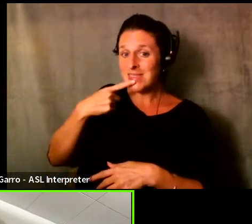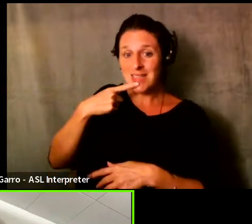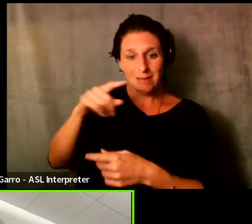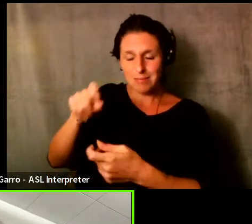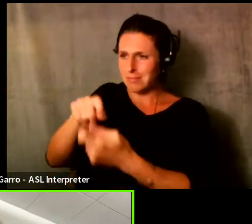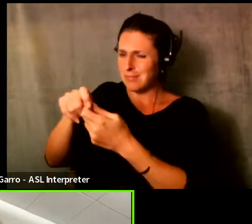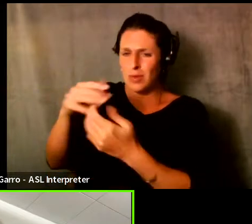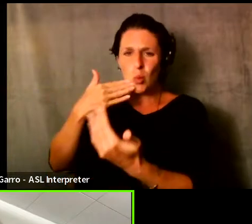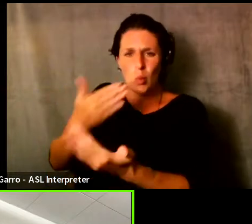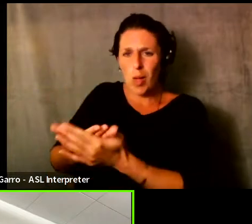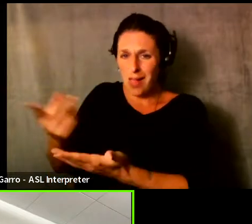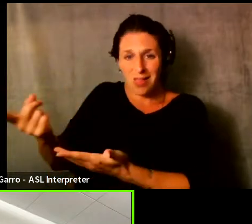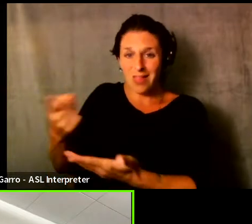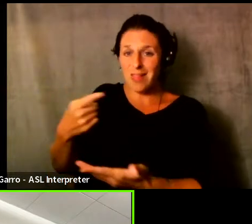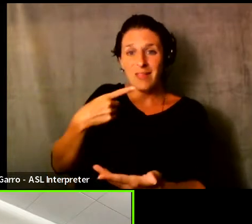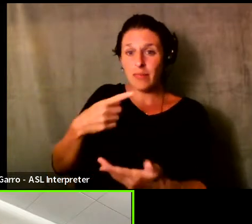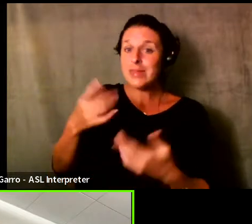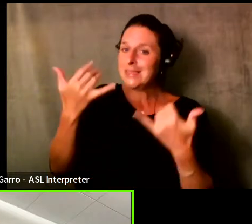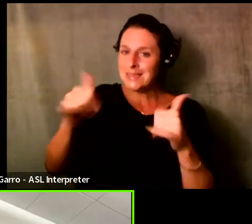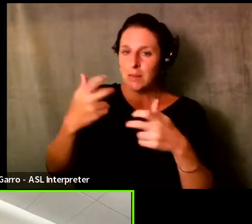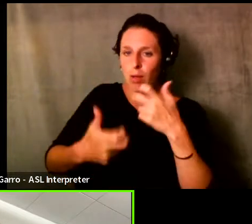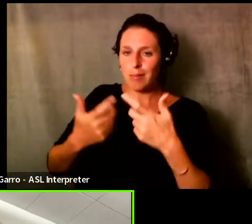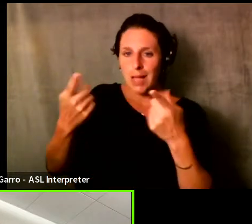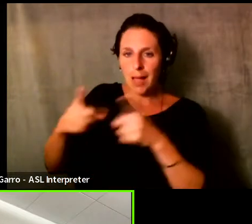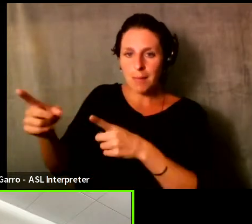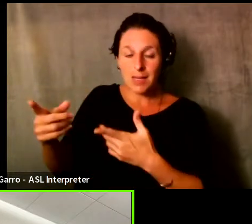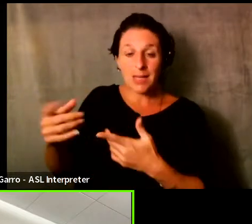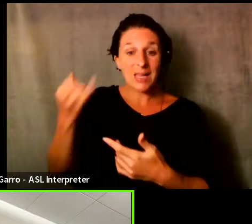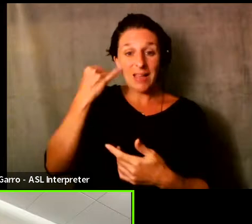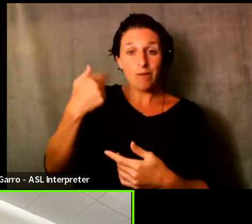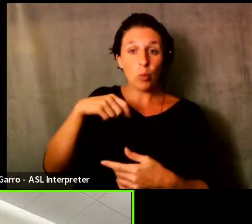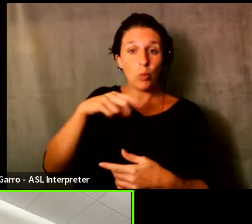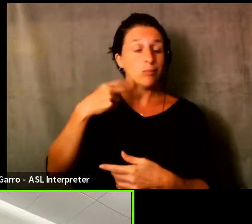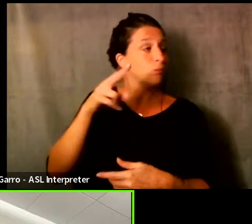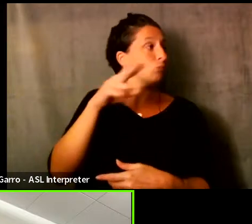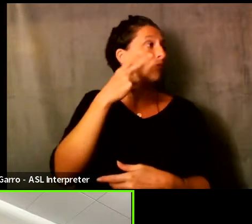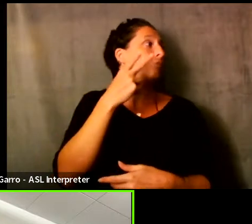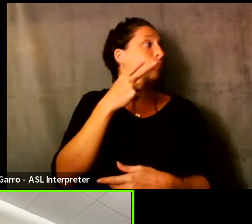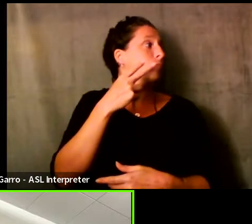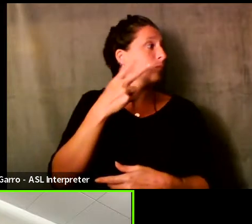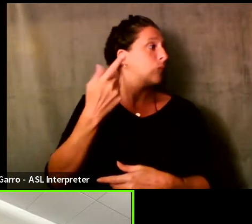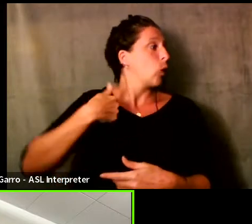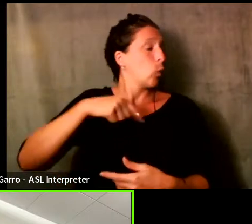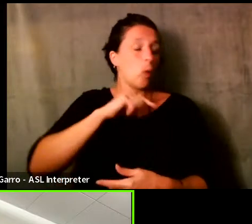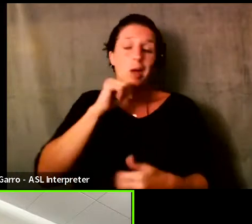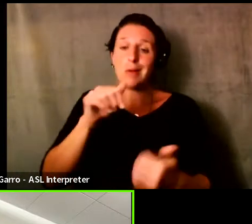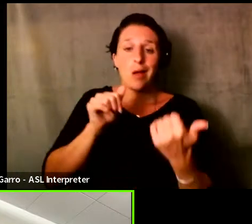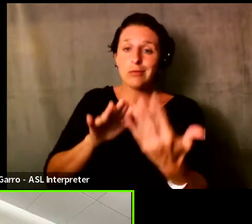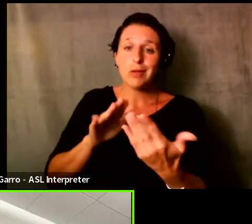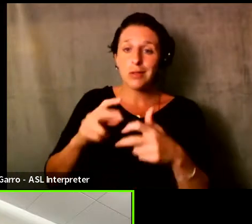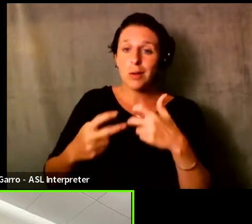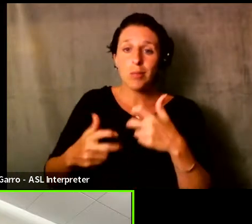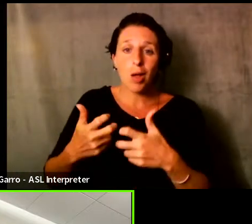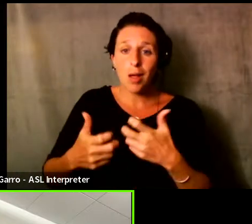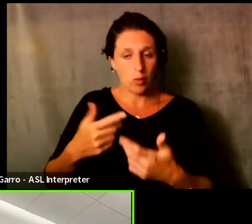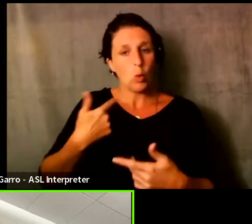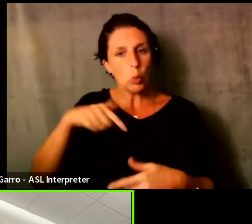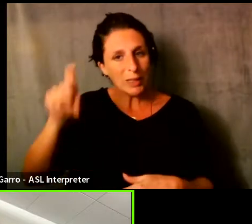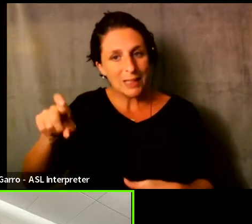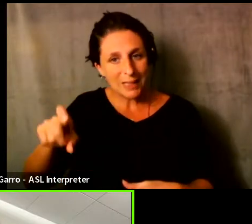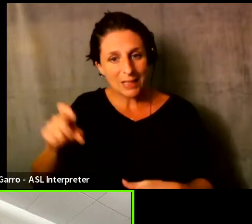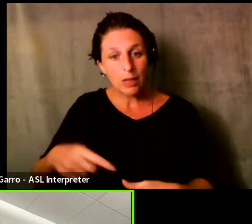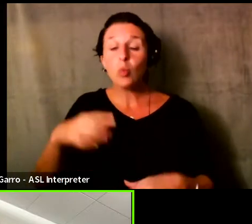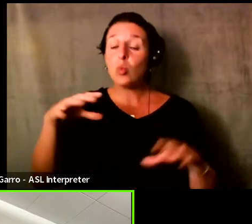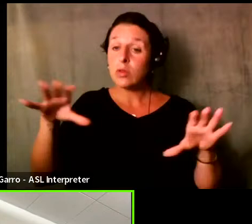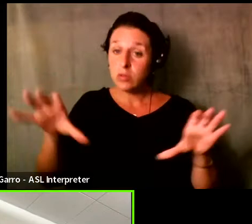there's still problems that are happening. And if we turn away from it, we're not addressing the problem. And I think we need to. And I think we've done a really good job